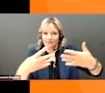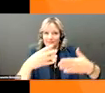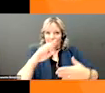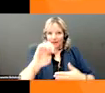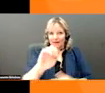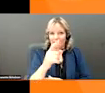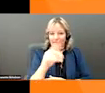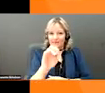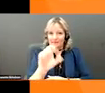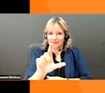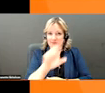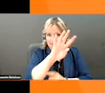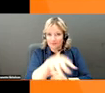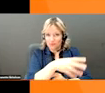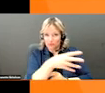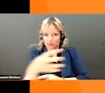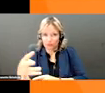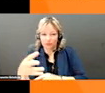and